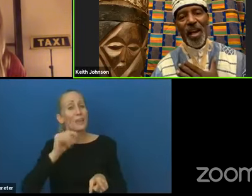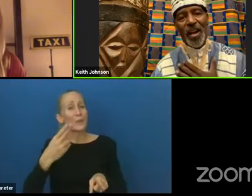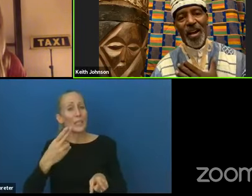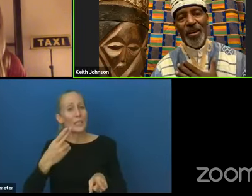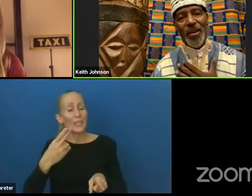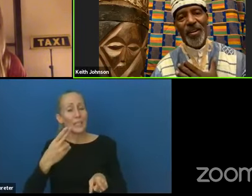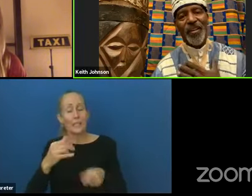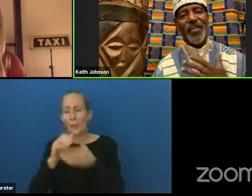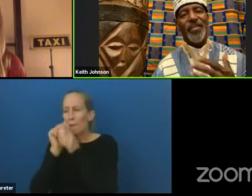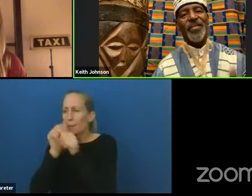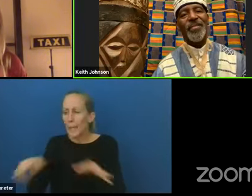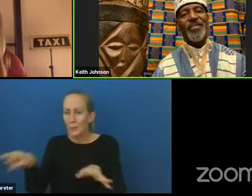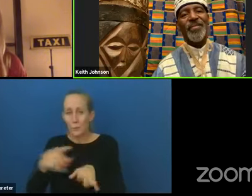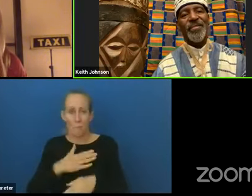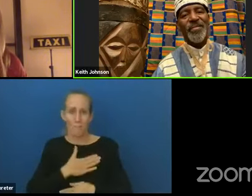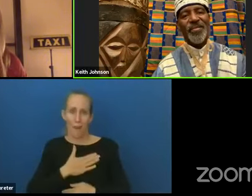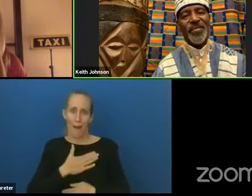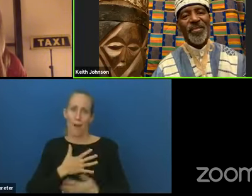It was my honor.